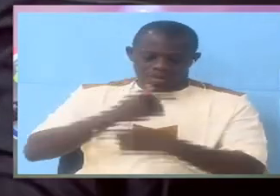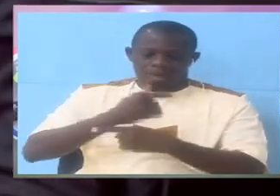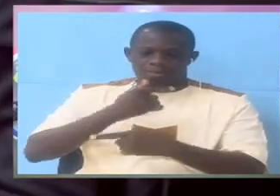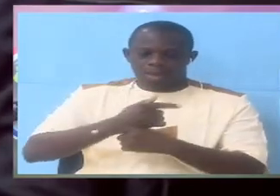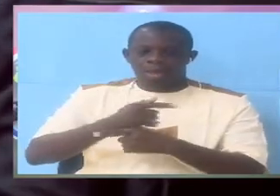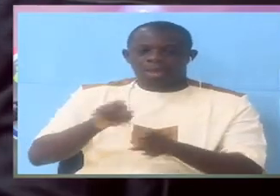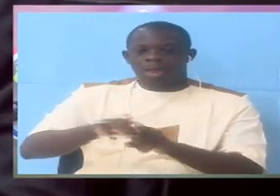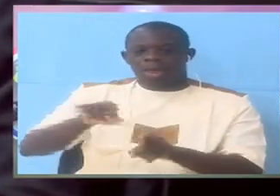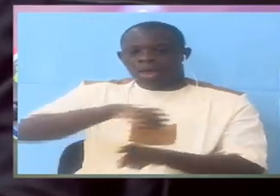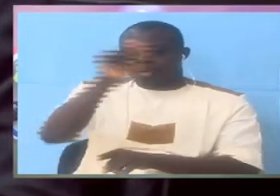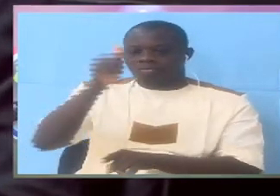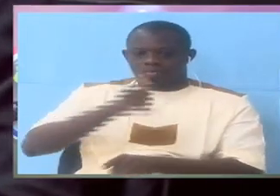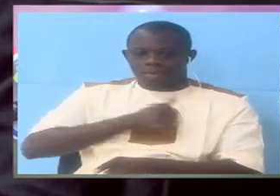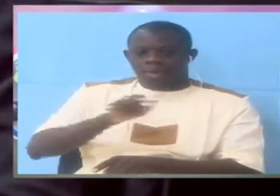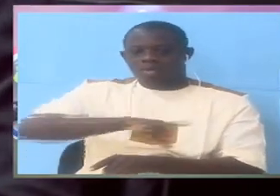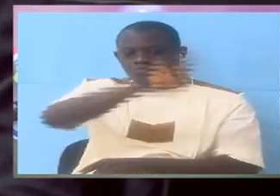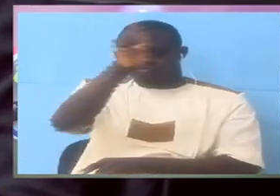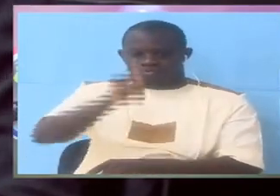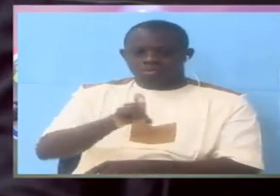The question is,